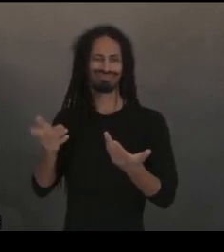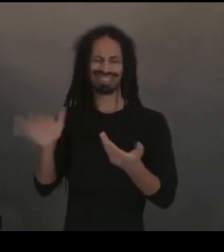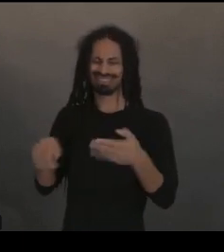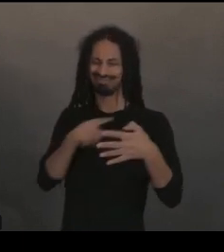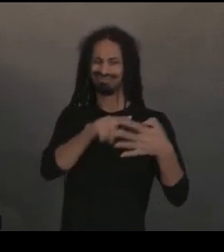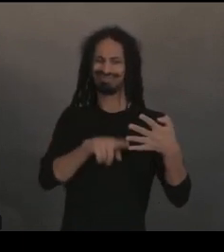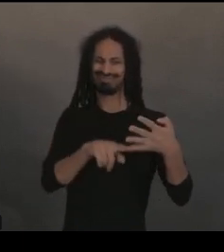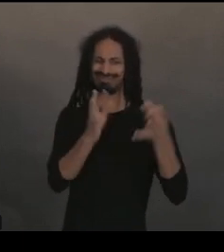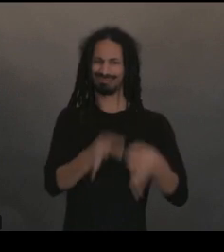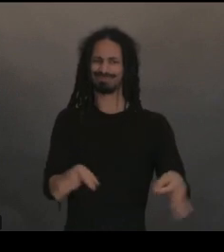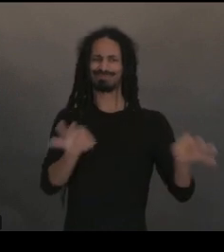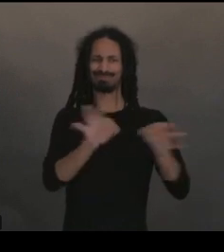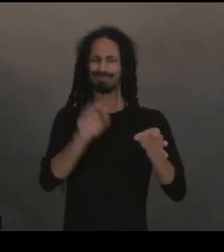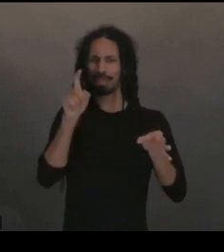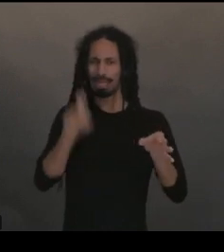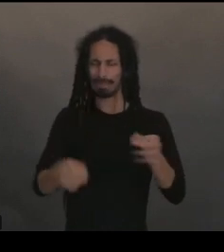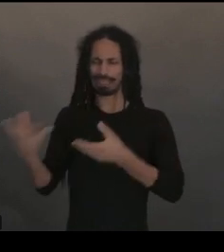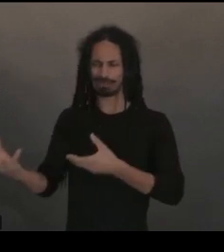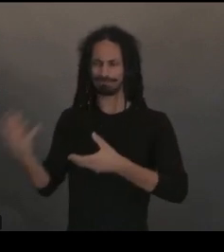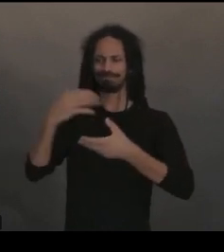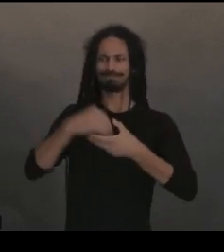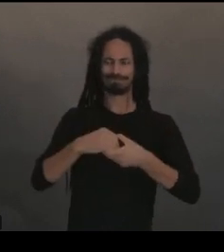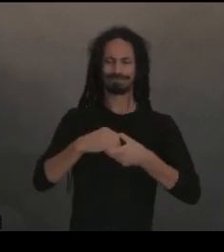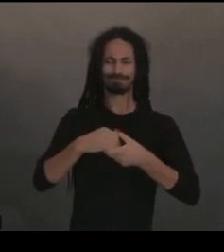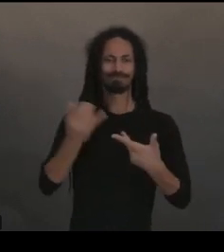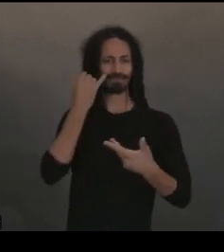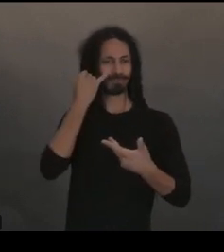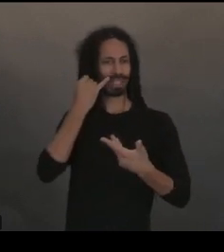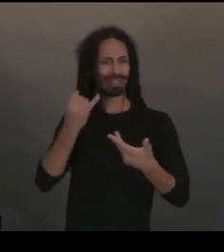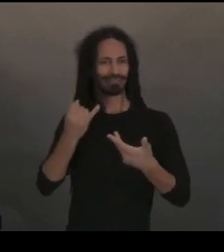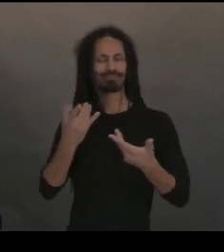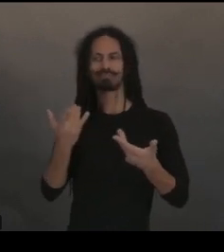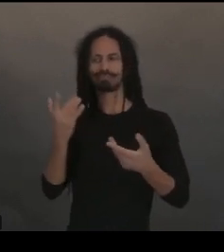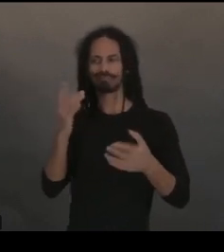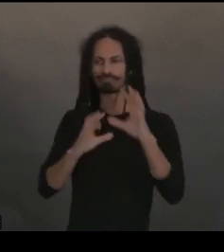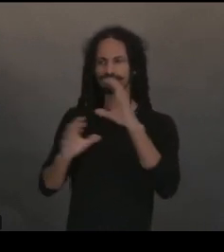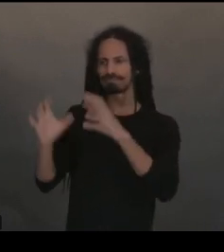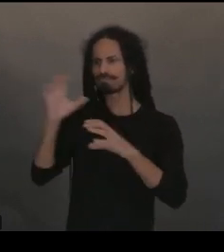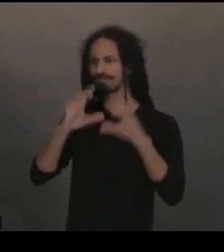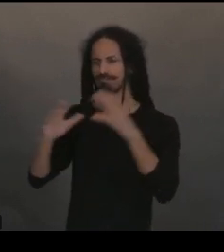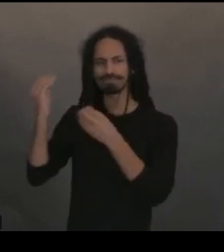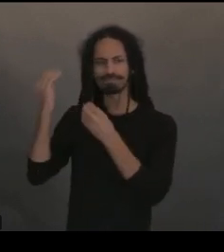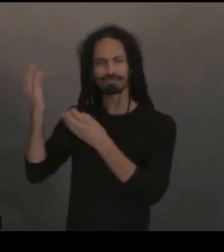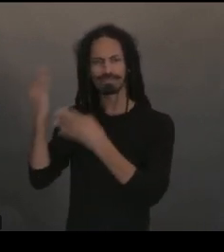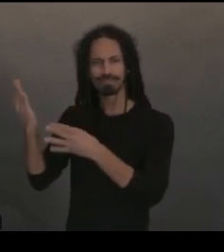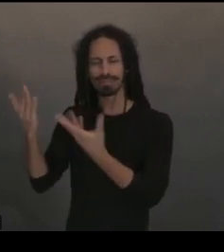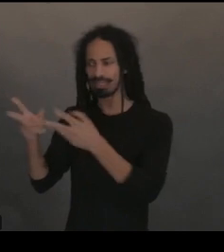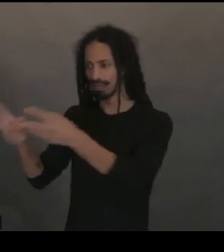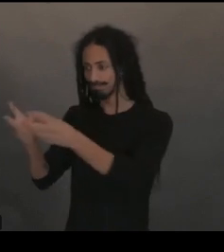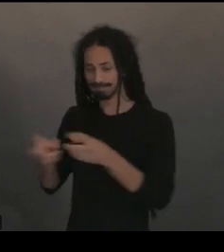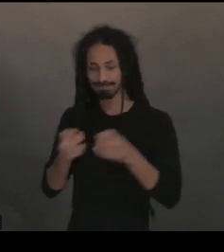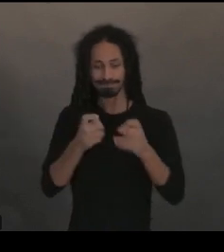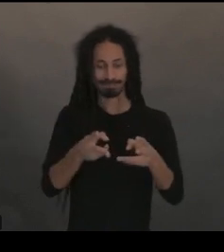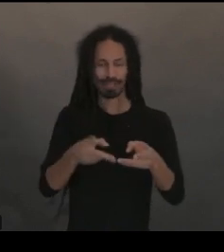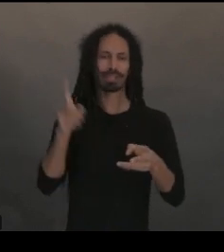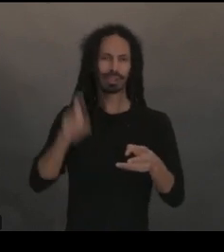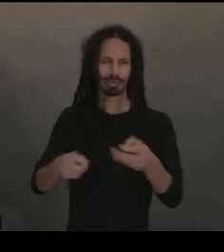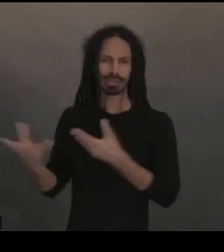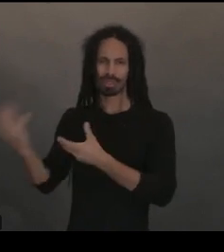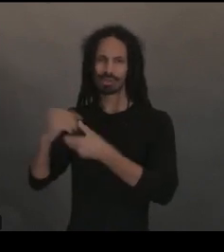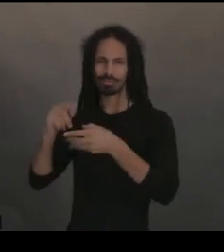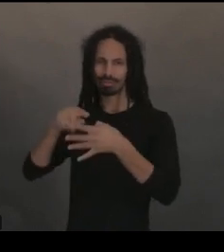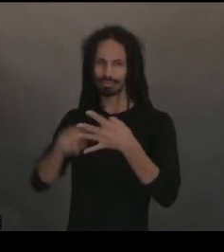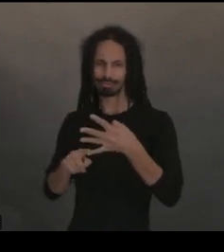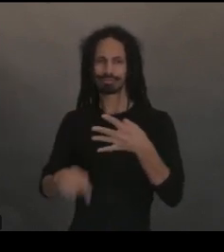key things you need to keep in mind when you're looking for information for your reference entry: the who, the when,